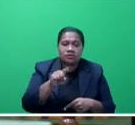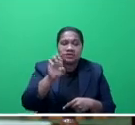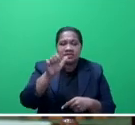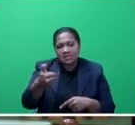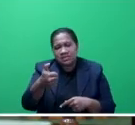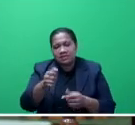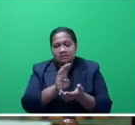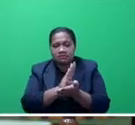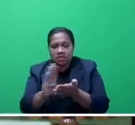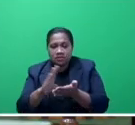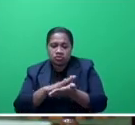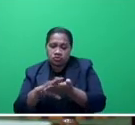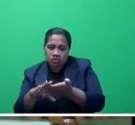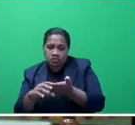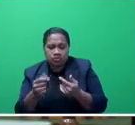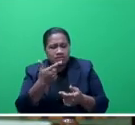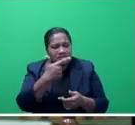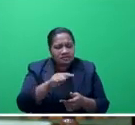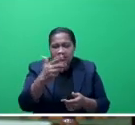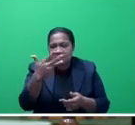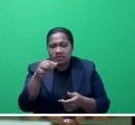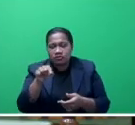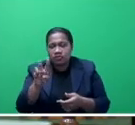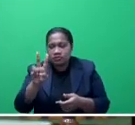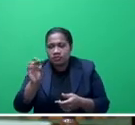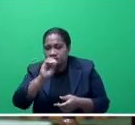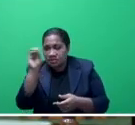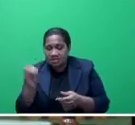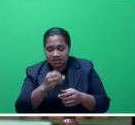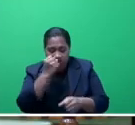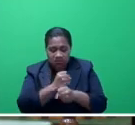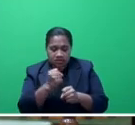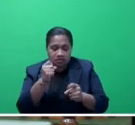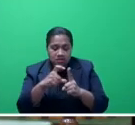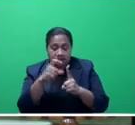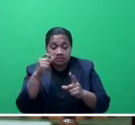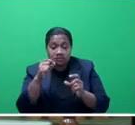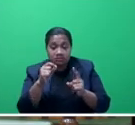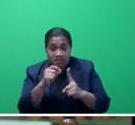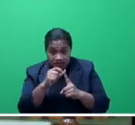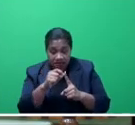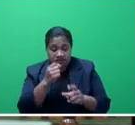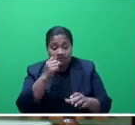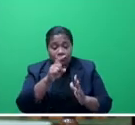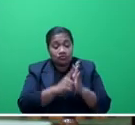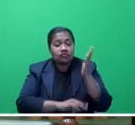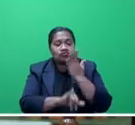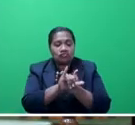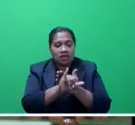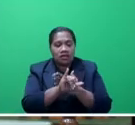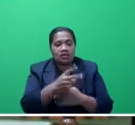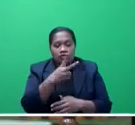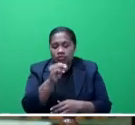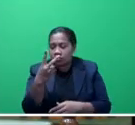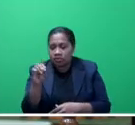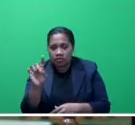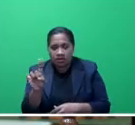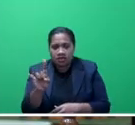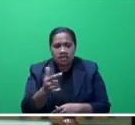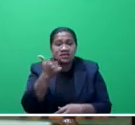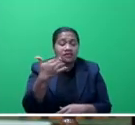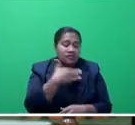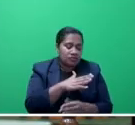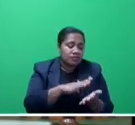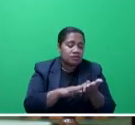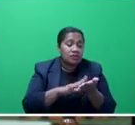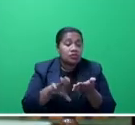or 79.2% of GDP as of July 2021. This is $700 million